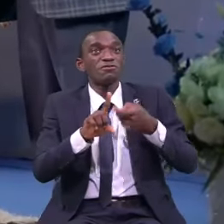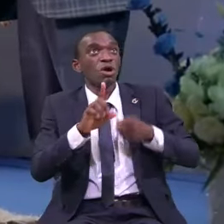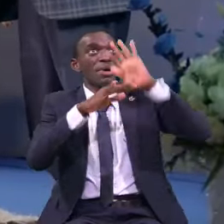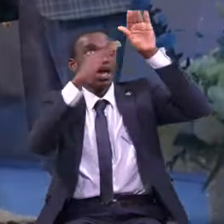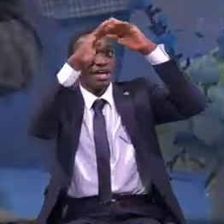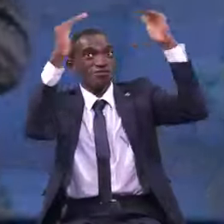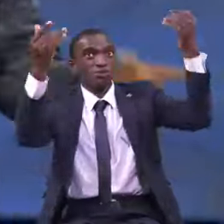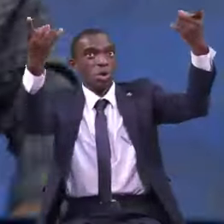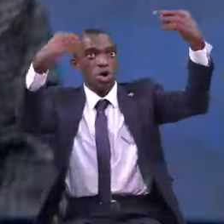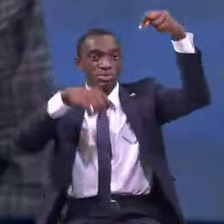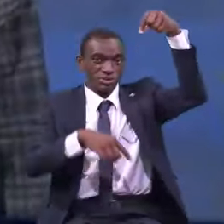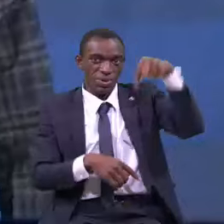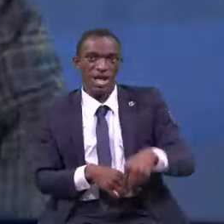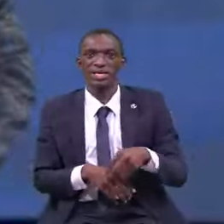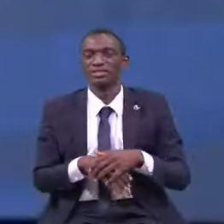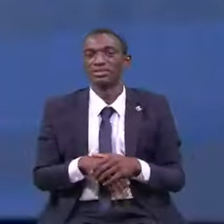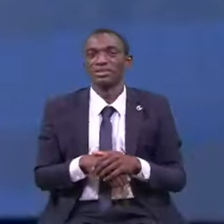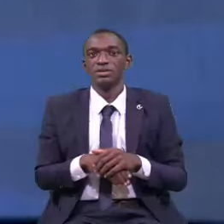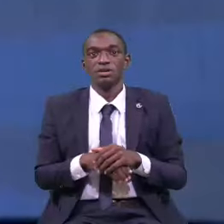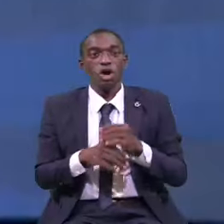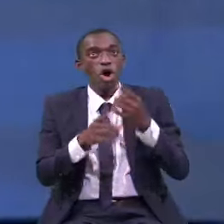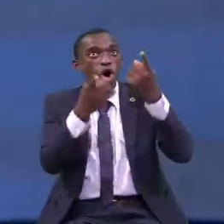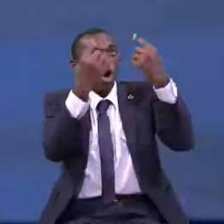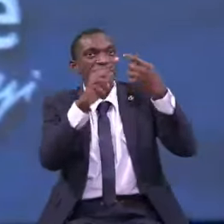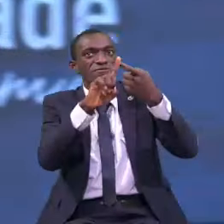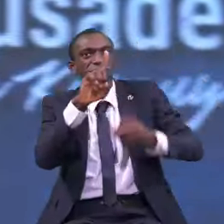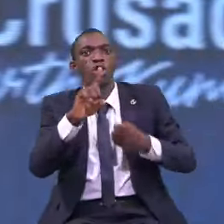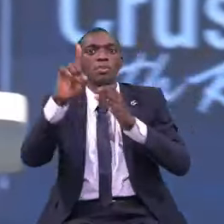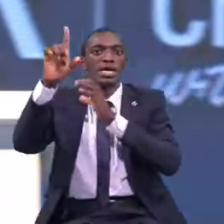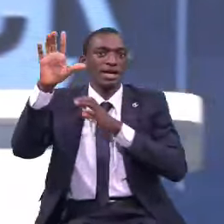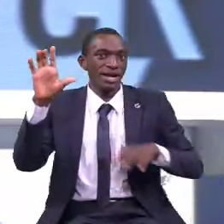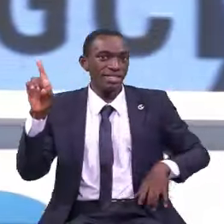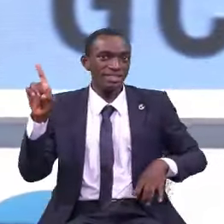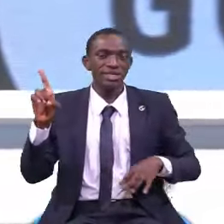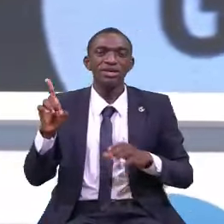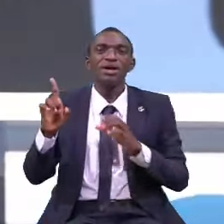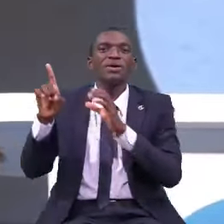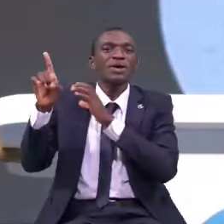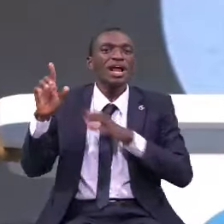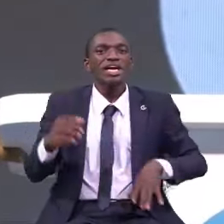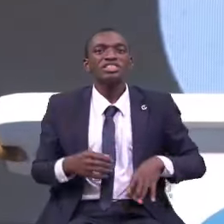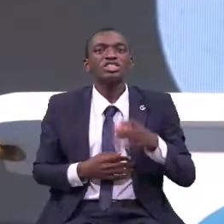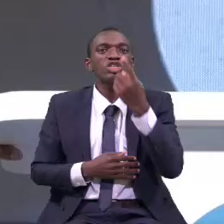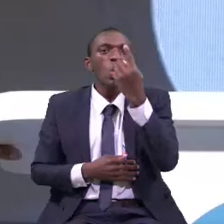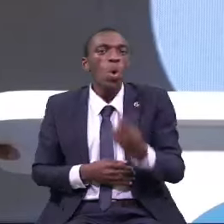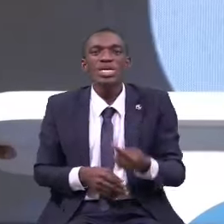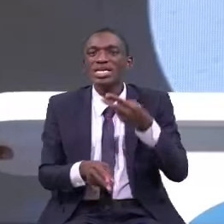Divine. Coming only from Christ, because Christ is the only name